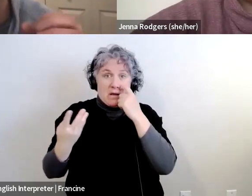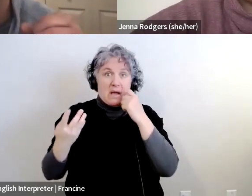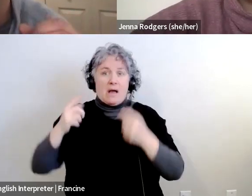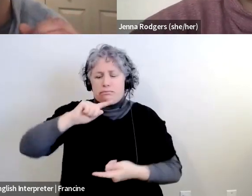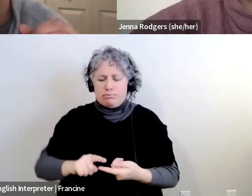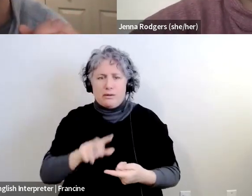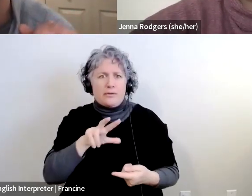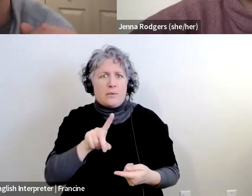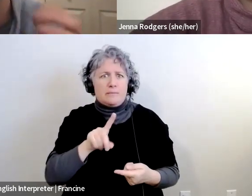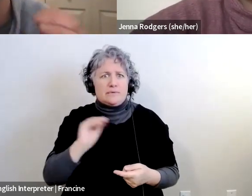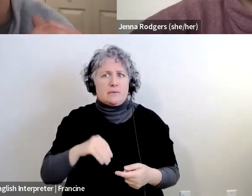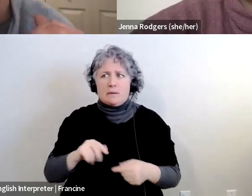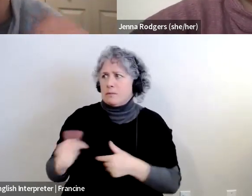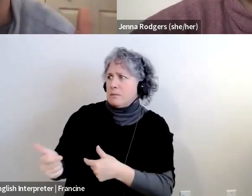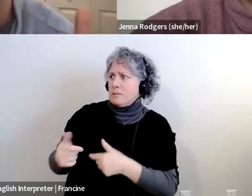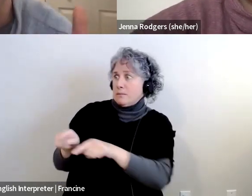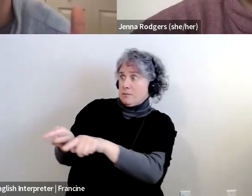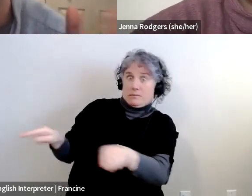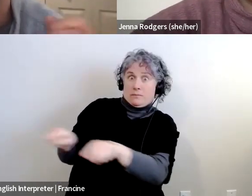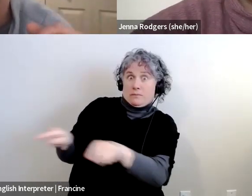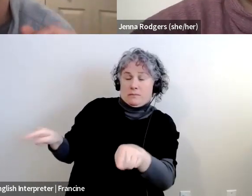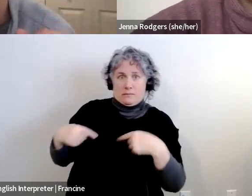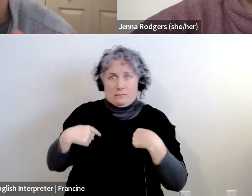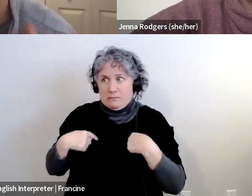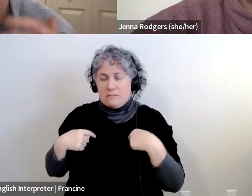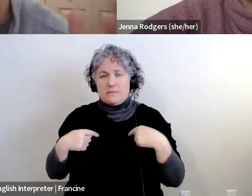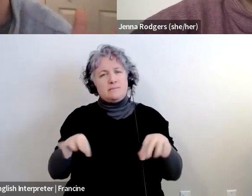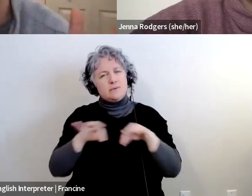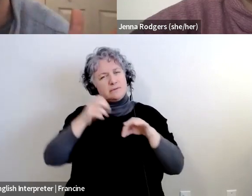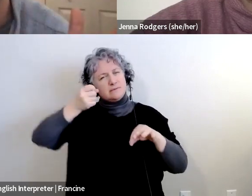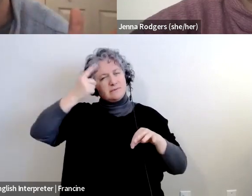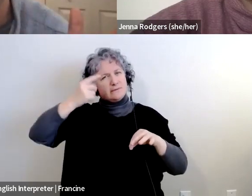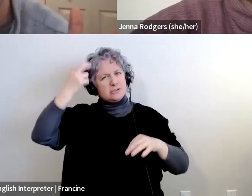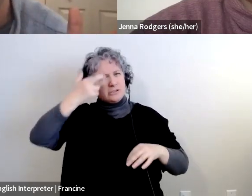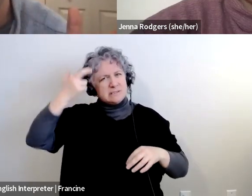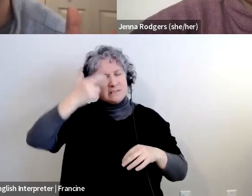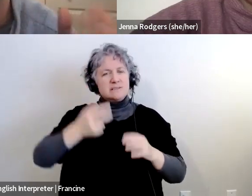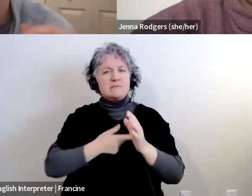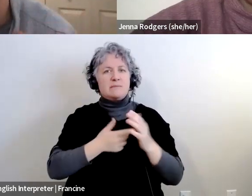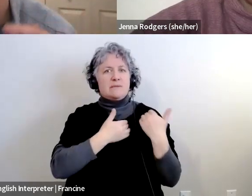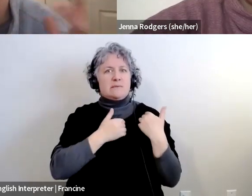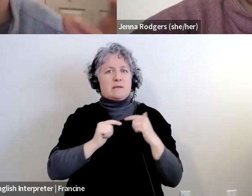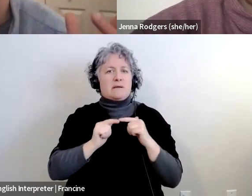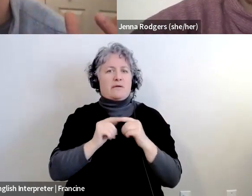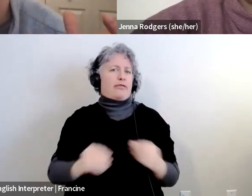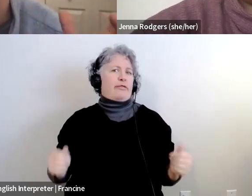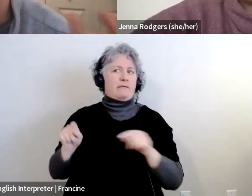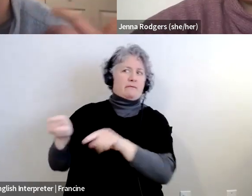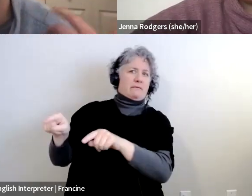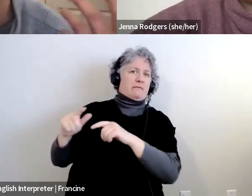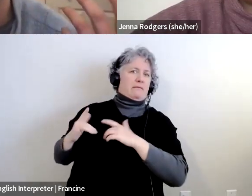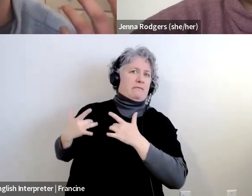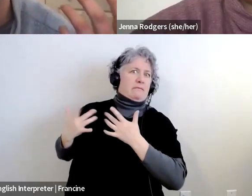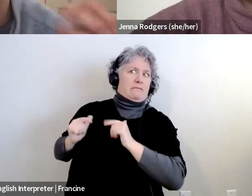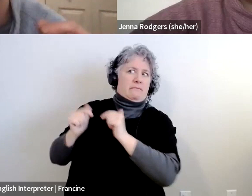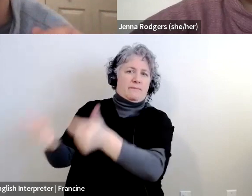So it's quite a drastic influence. So it's really important to understand why. Some of it's the diffusion of responsibility. Some of it is around